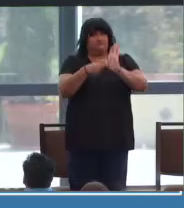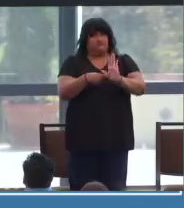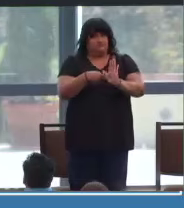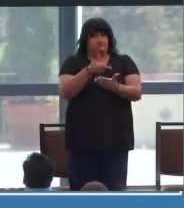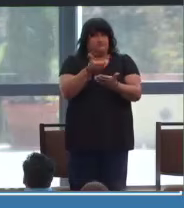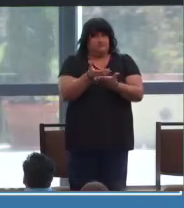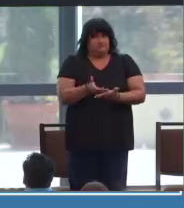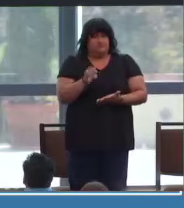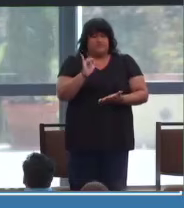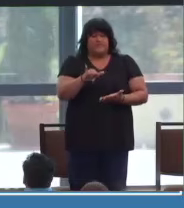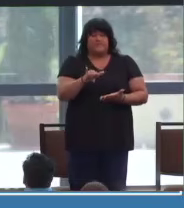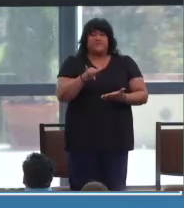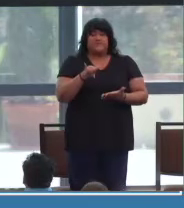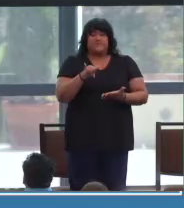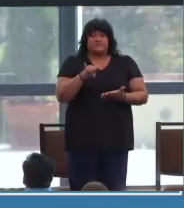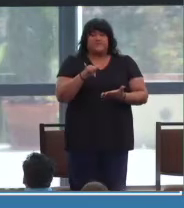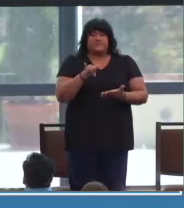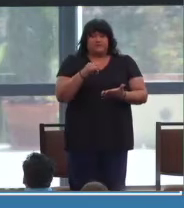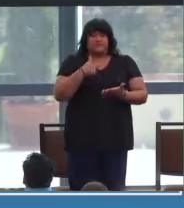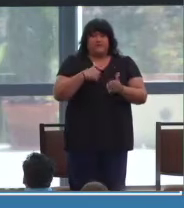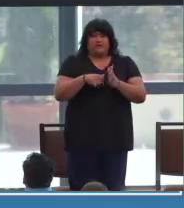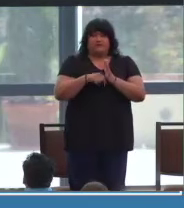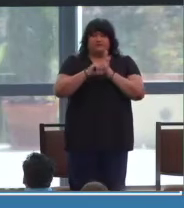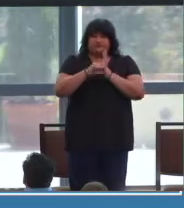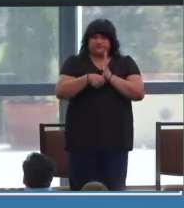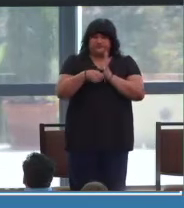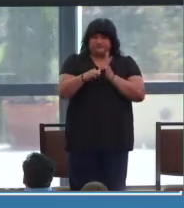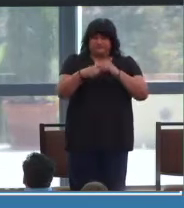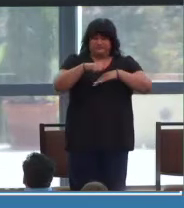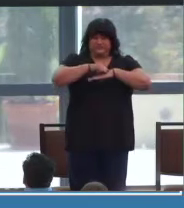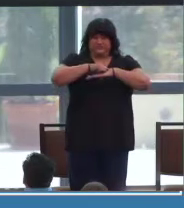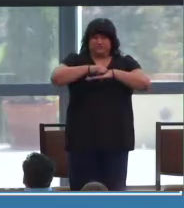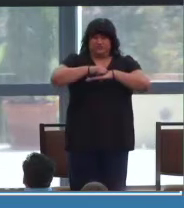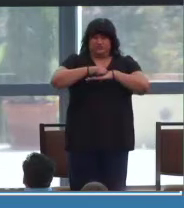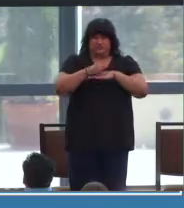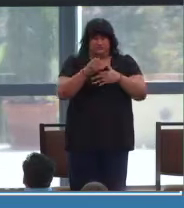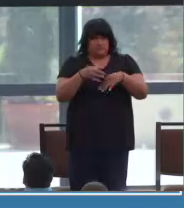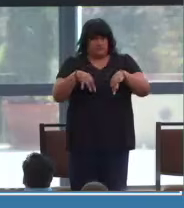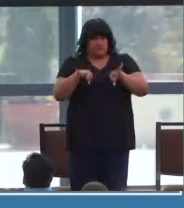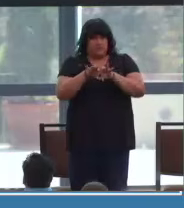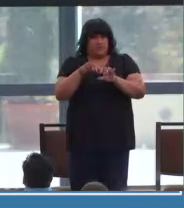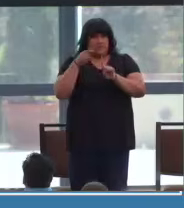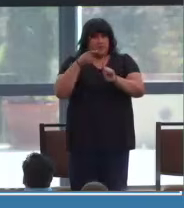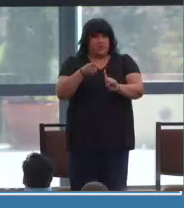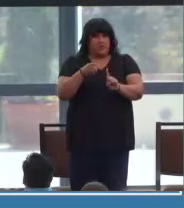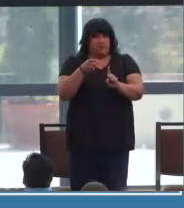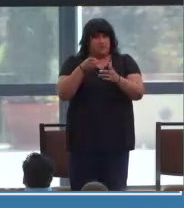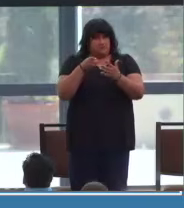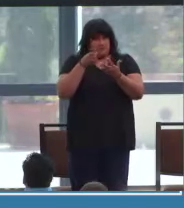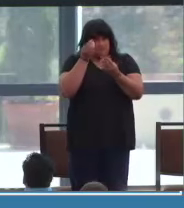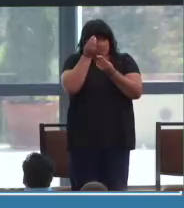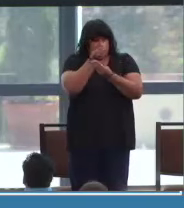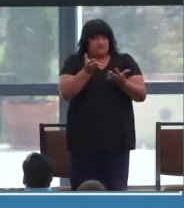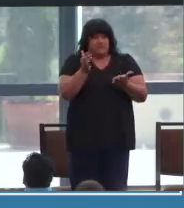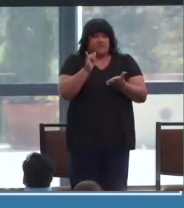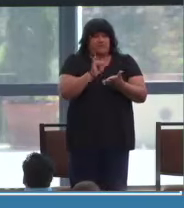And I'm showing the lymphoid tissue because I want to make the point that as I was showing you earlier, the B cells migrate to